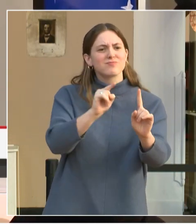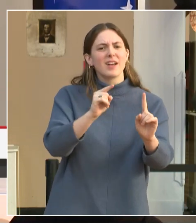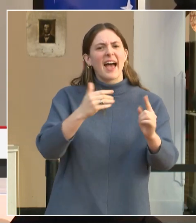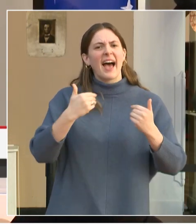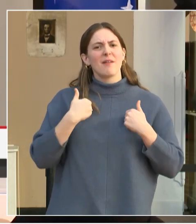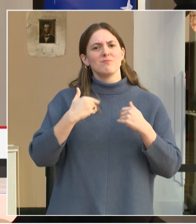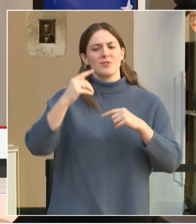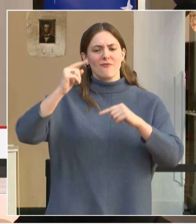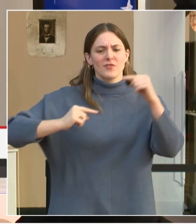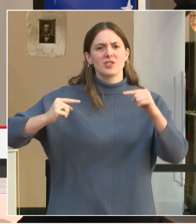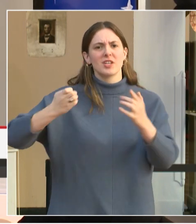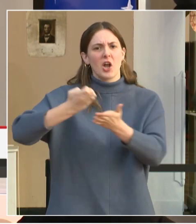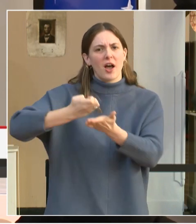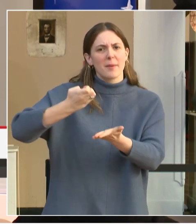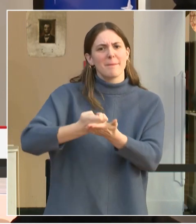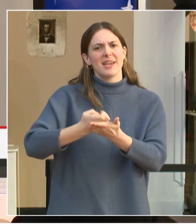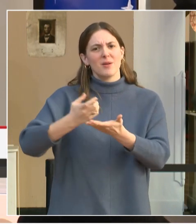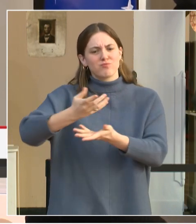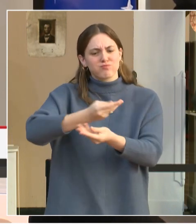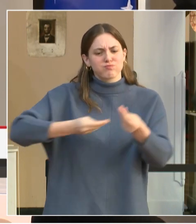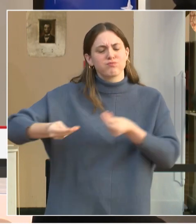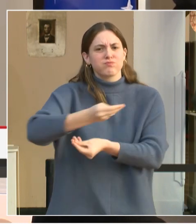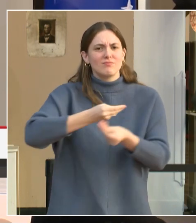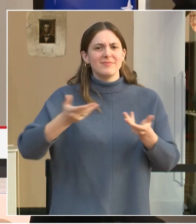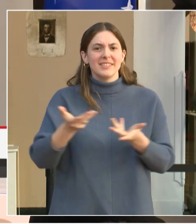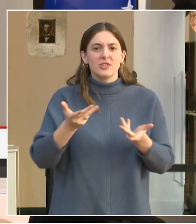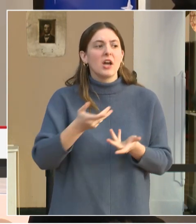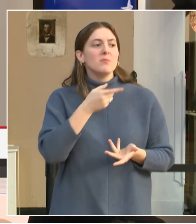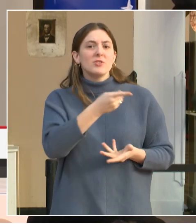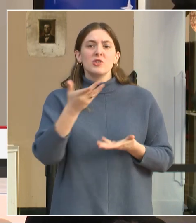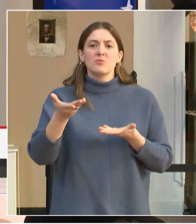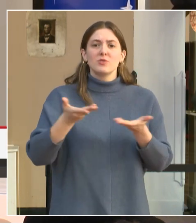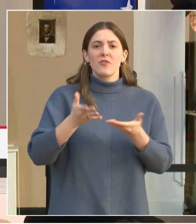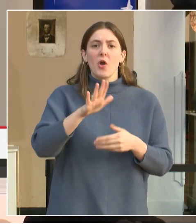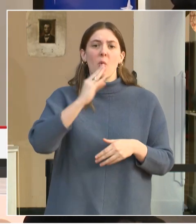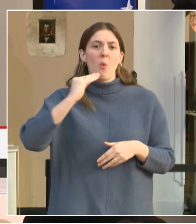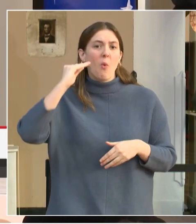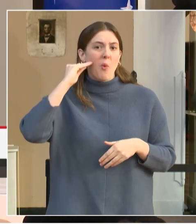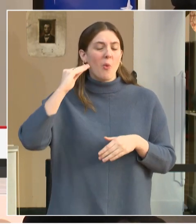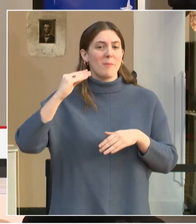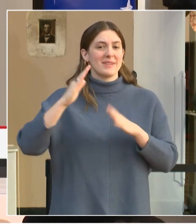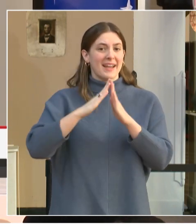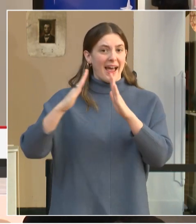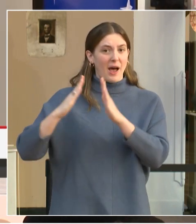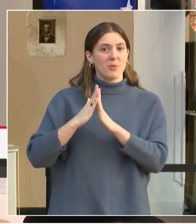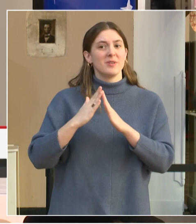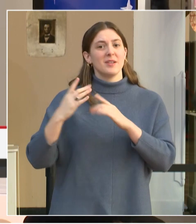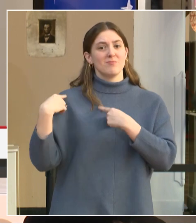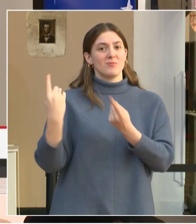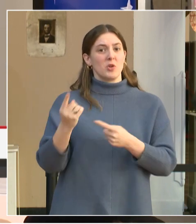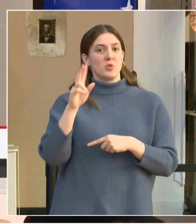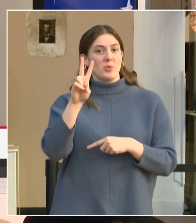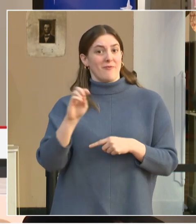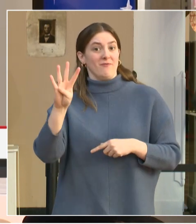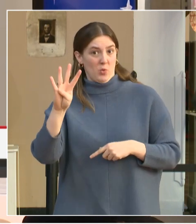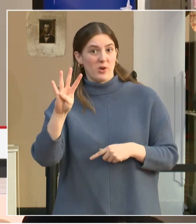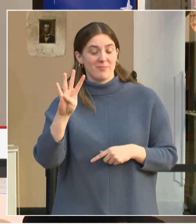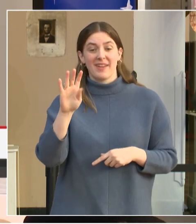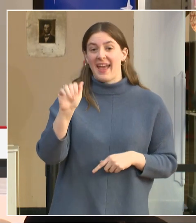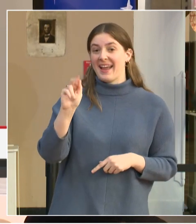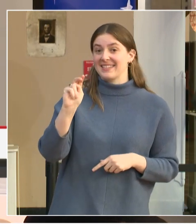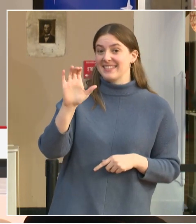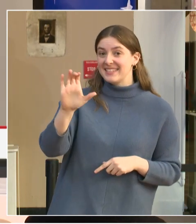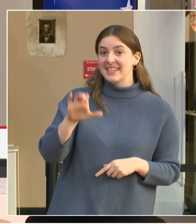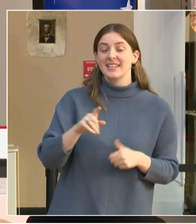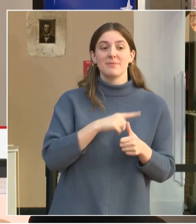diverse economy. Mayor Bowser has served her hometown in elected office since 2004 as Advisory Neighborhood Commissioner, member of